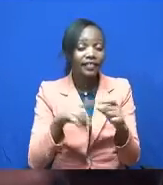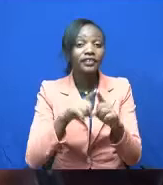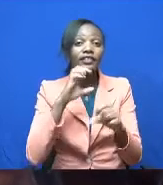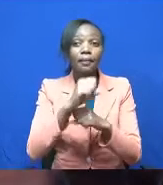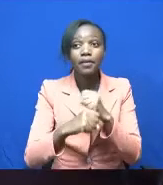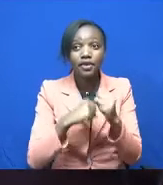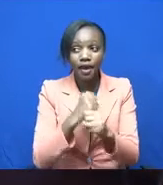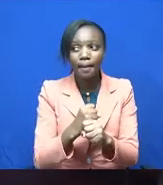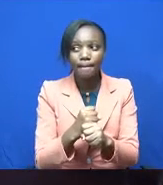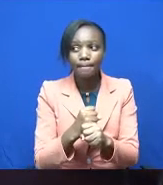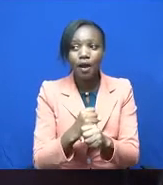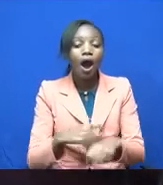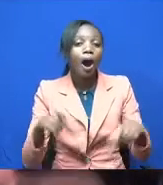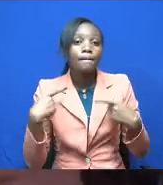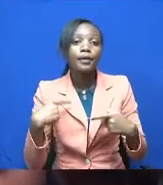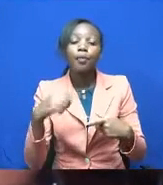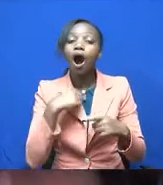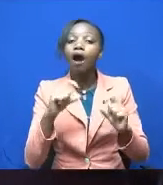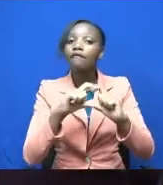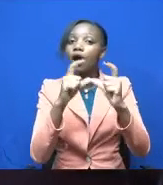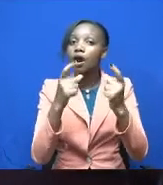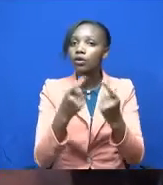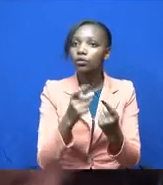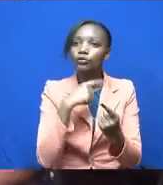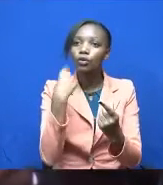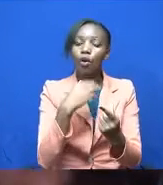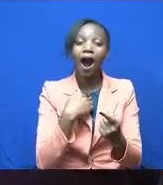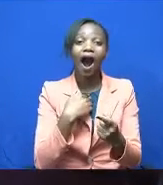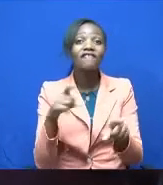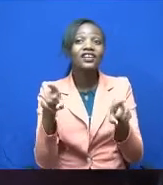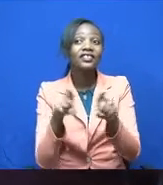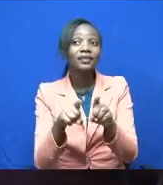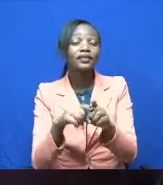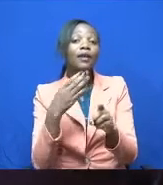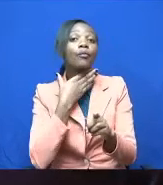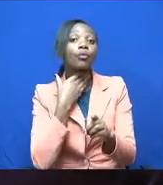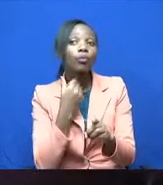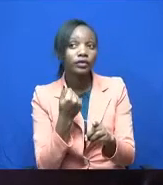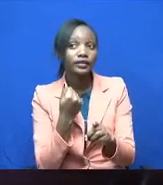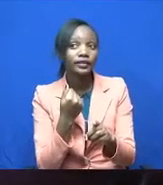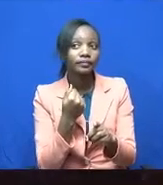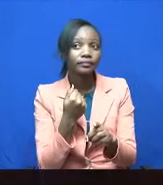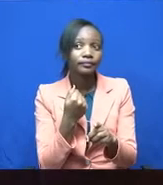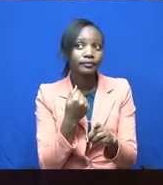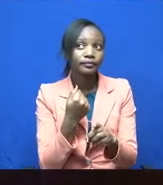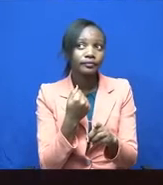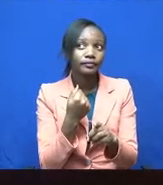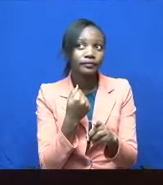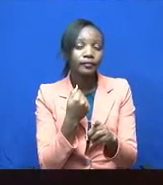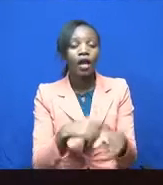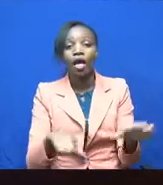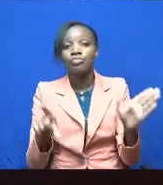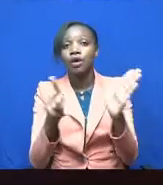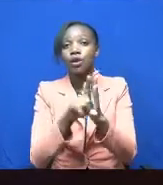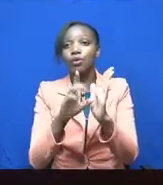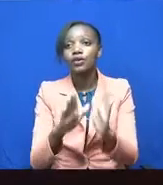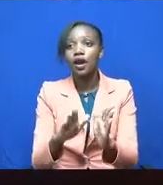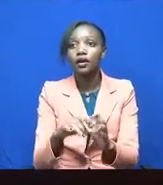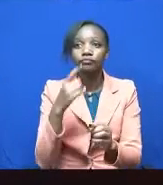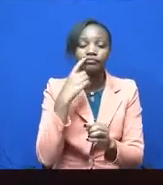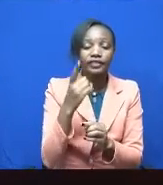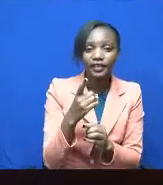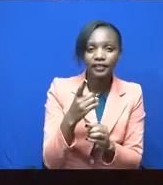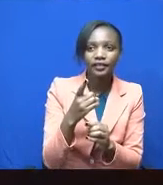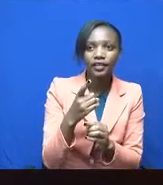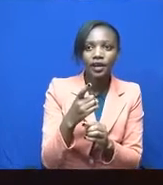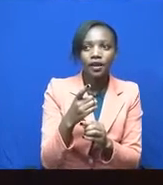having a group of persons who have similar interests or share a custom of that particular land. Wakili Butende anasema kwa